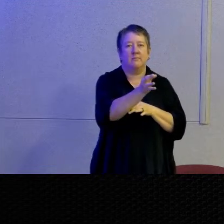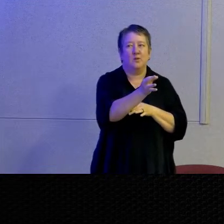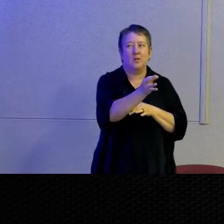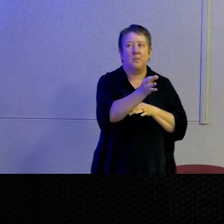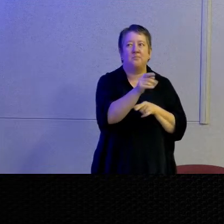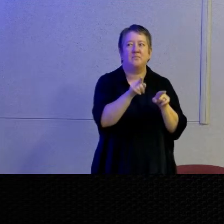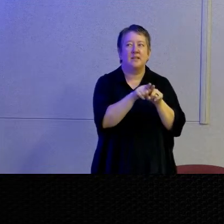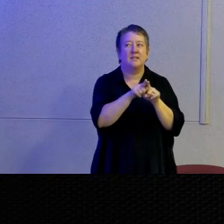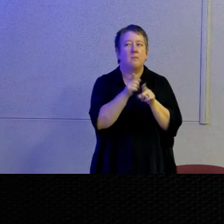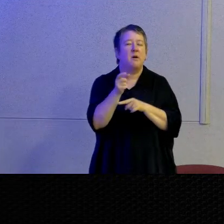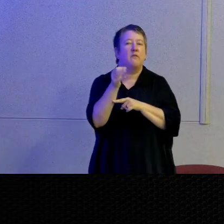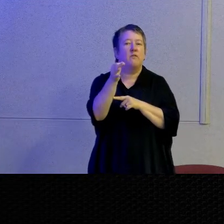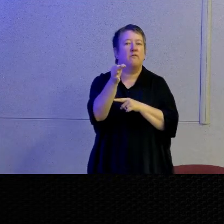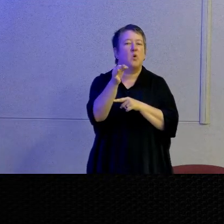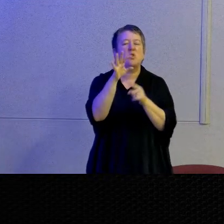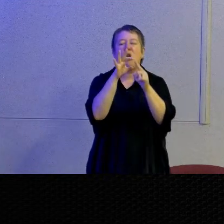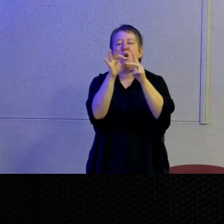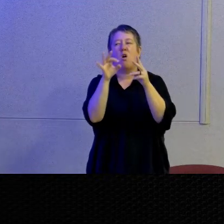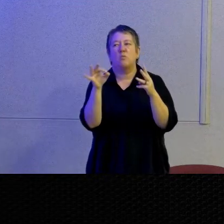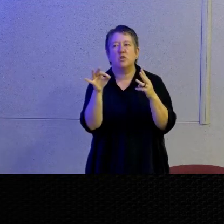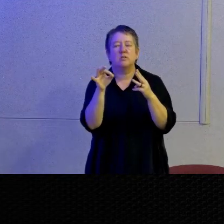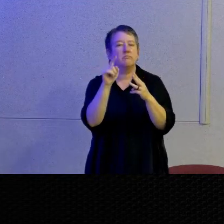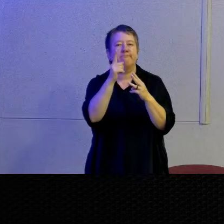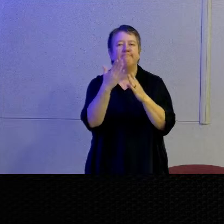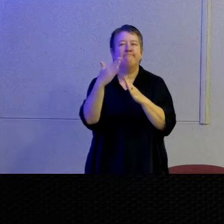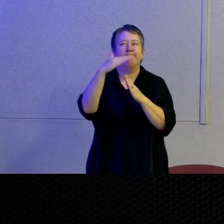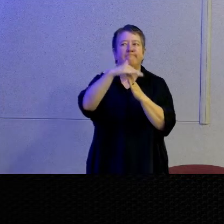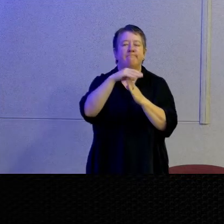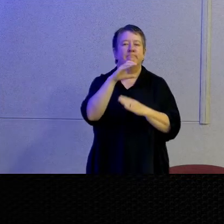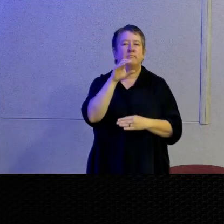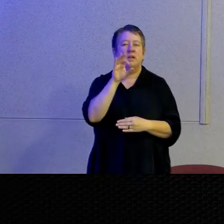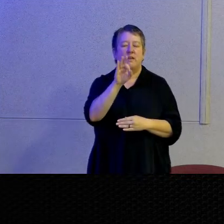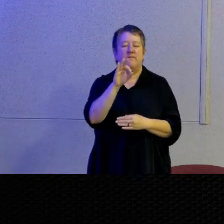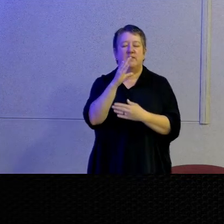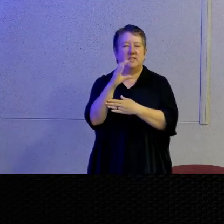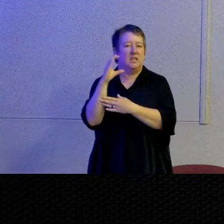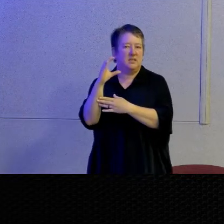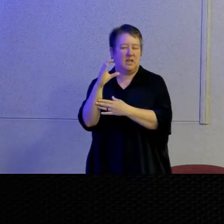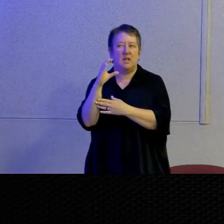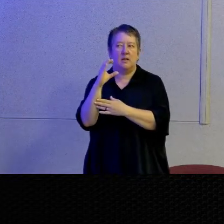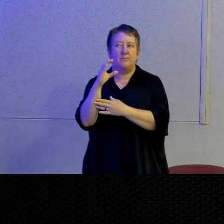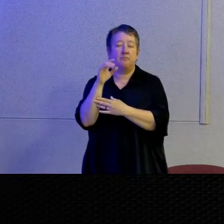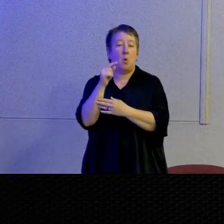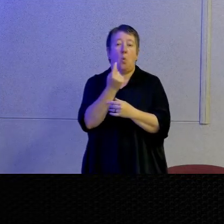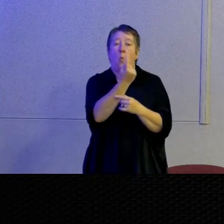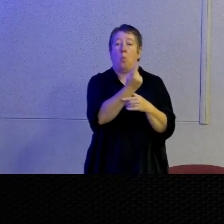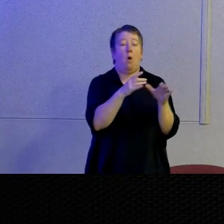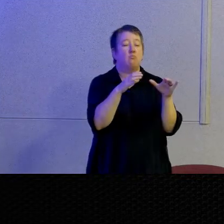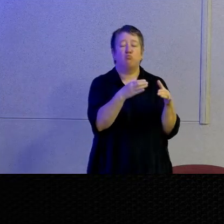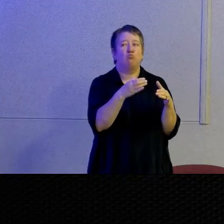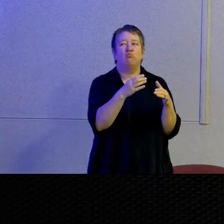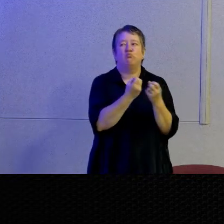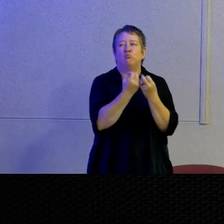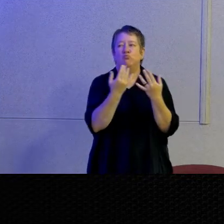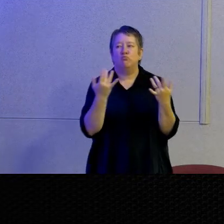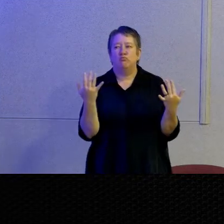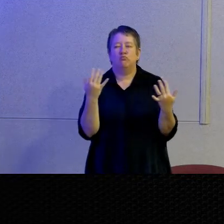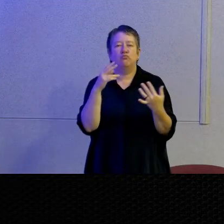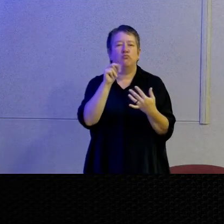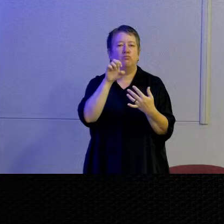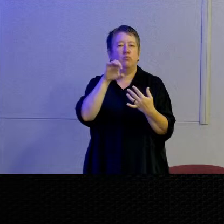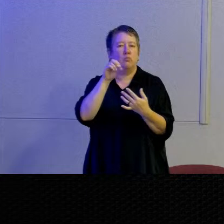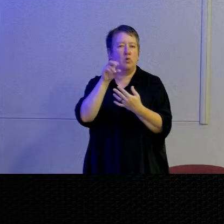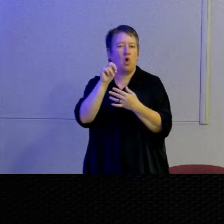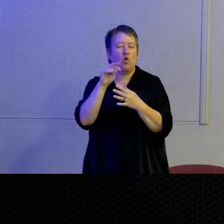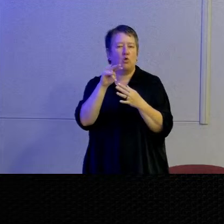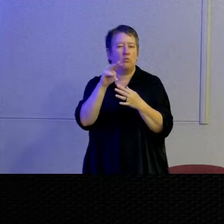at future options. Top of the list is the FCC. It's not the only one. The linear colliders, muon colliders in the mix there,